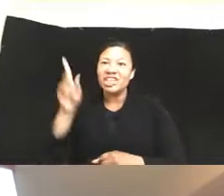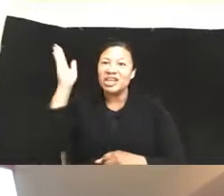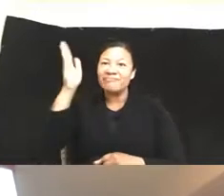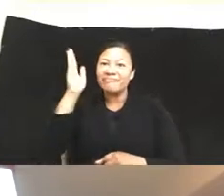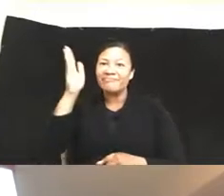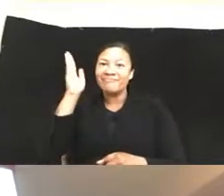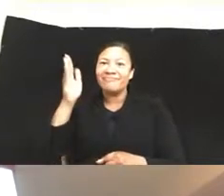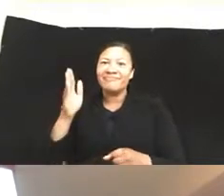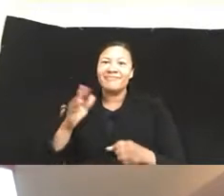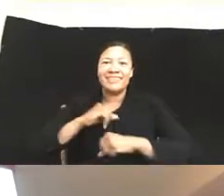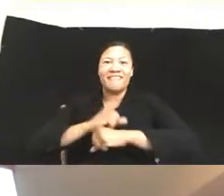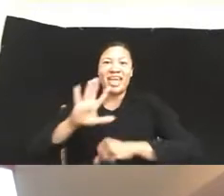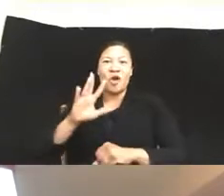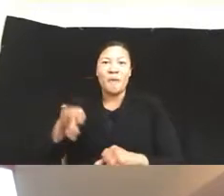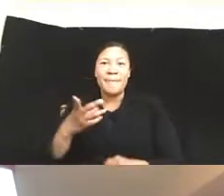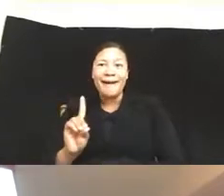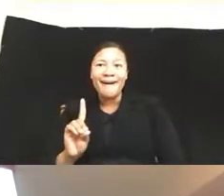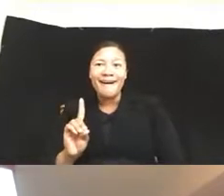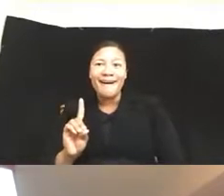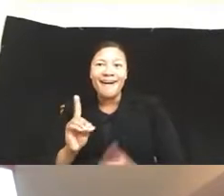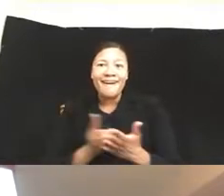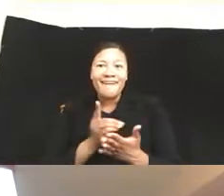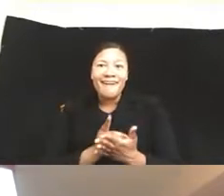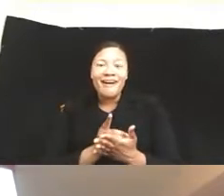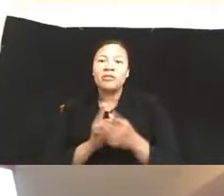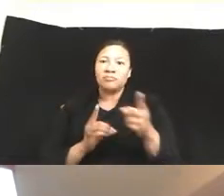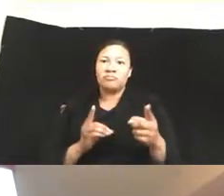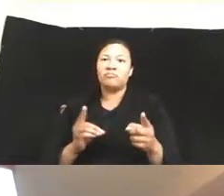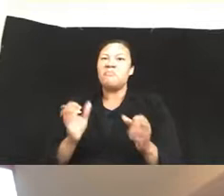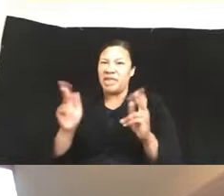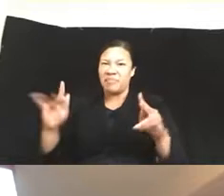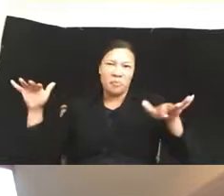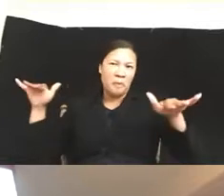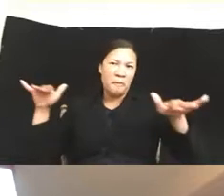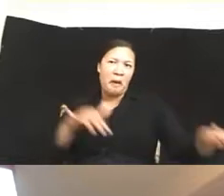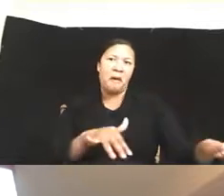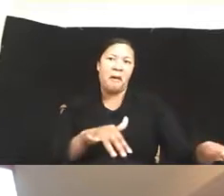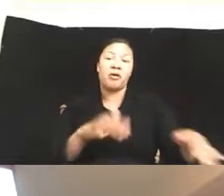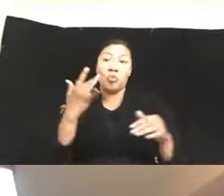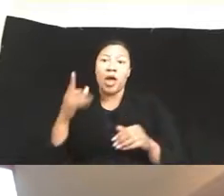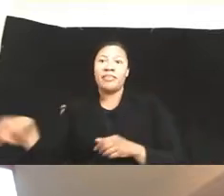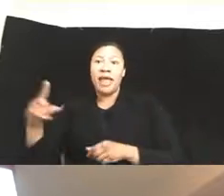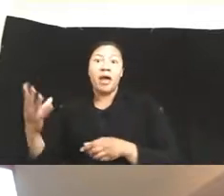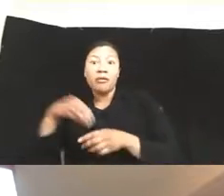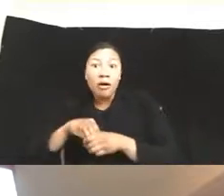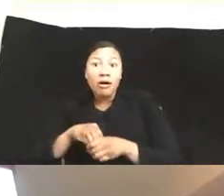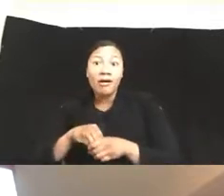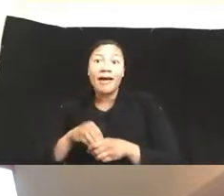defense, as they should have, because they were a part of the birth of this book. And